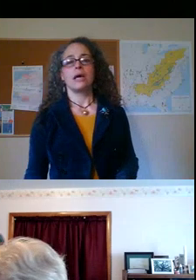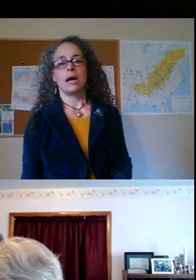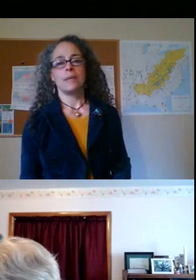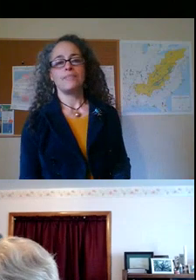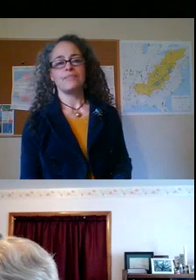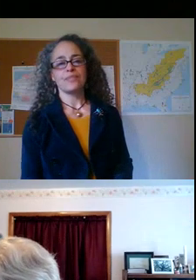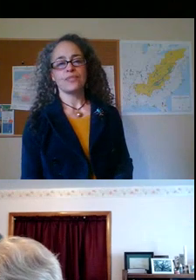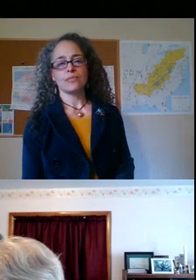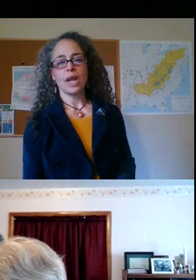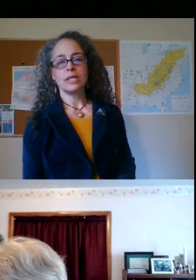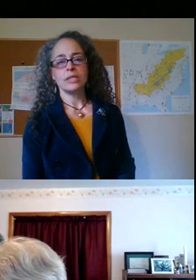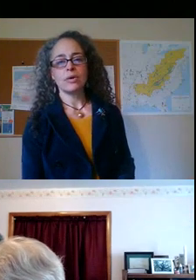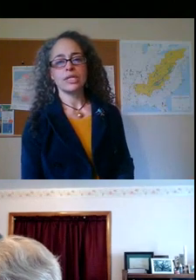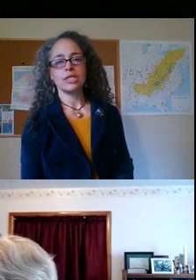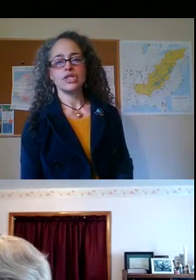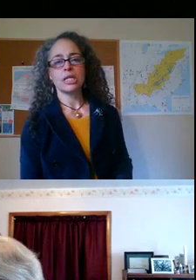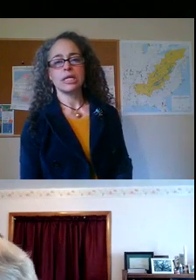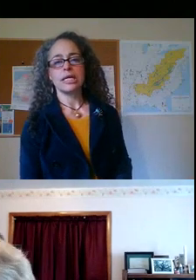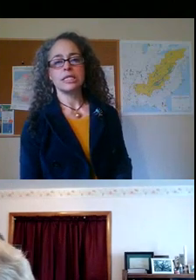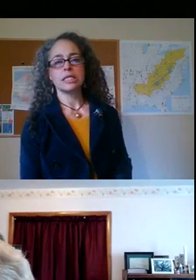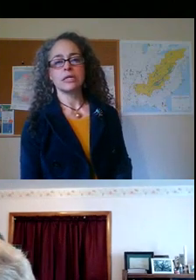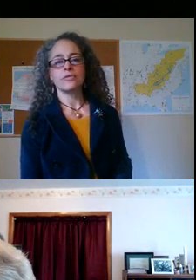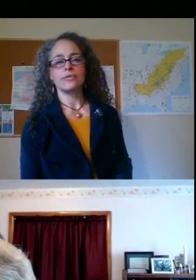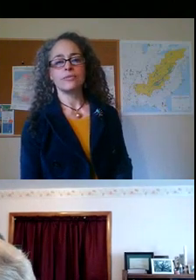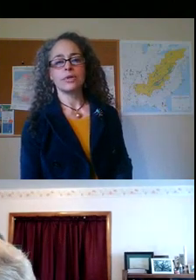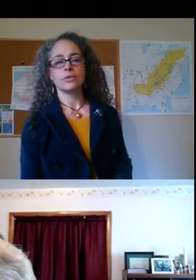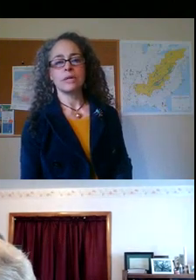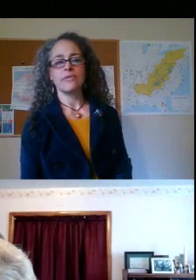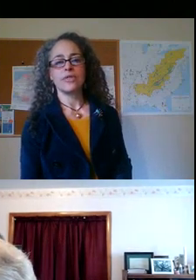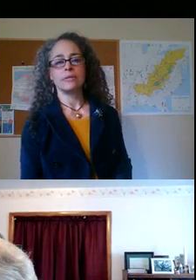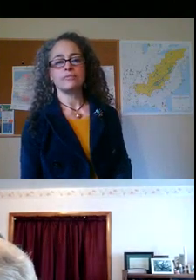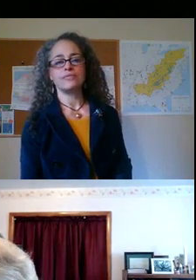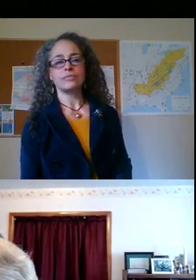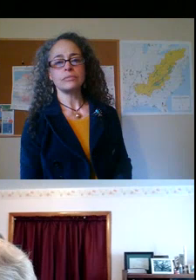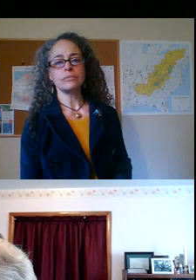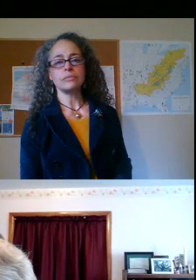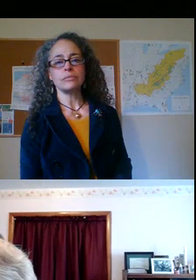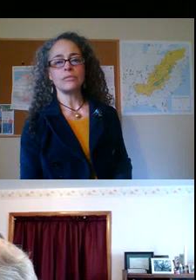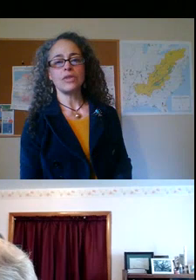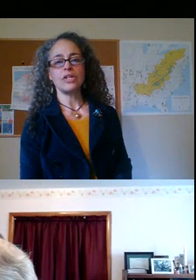State. And so this is just a list of, some of the